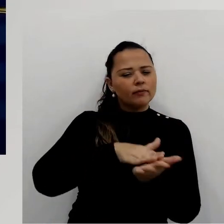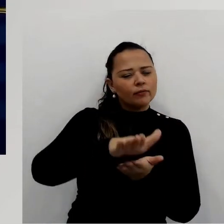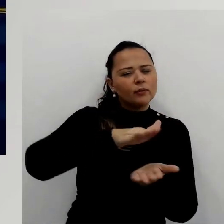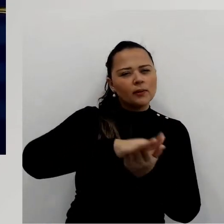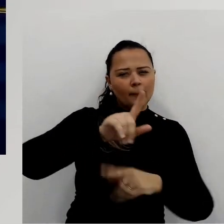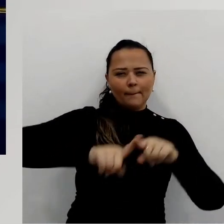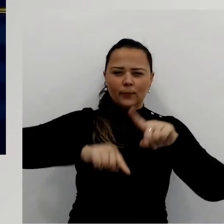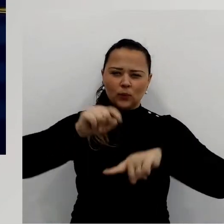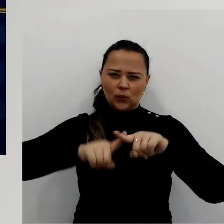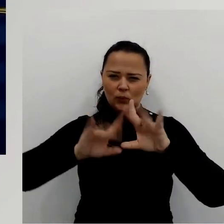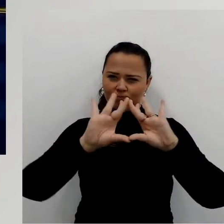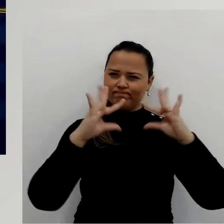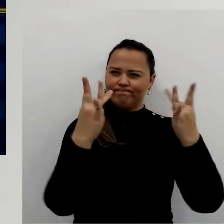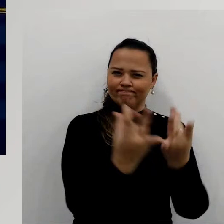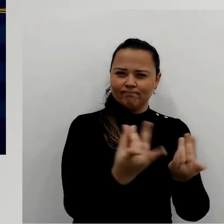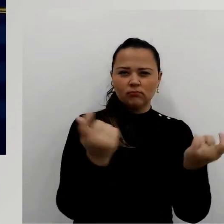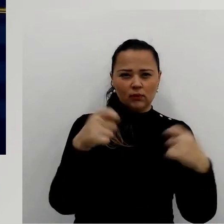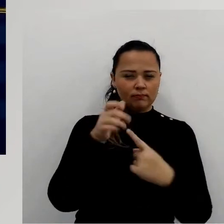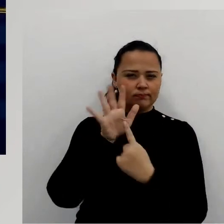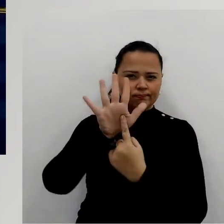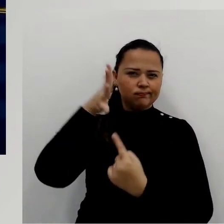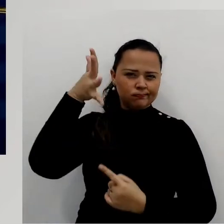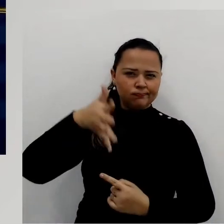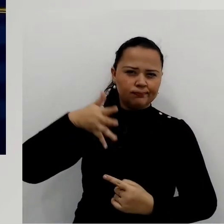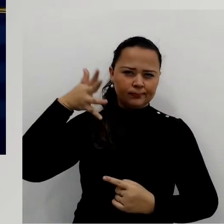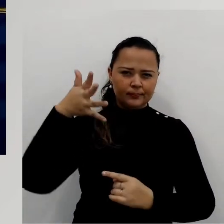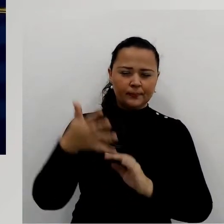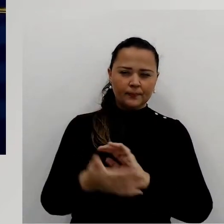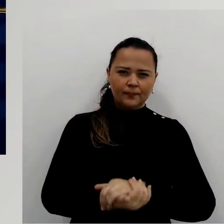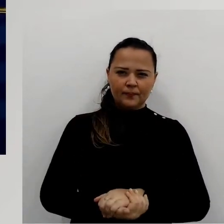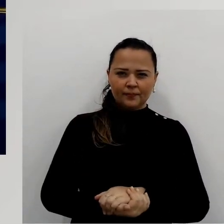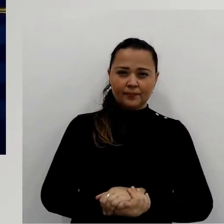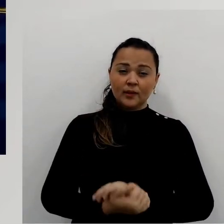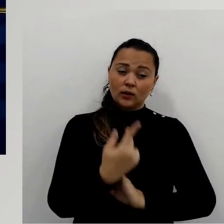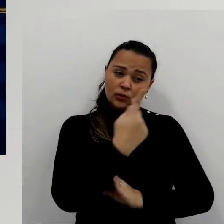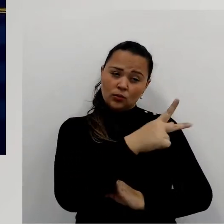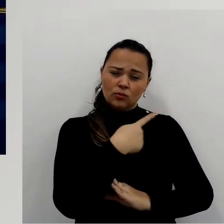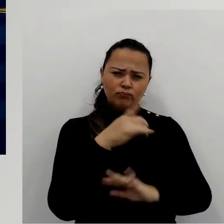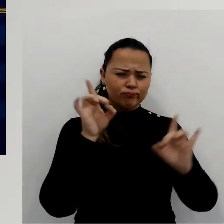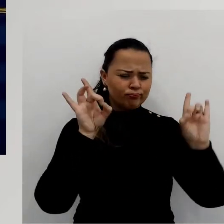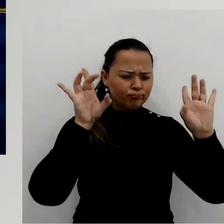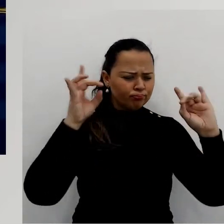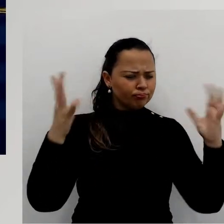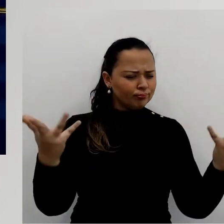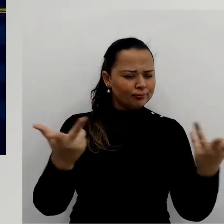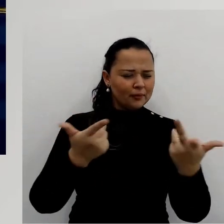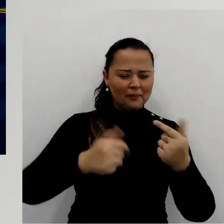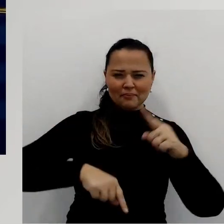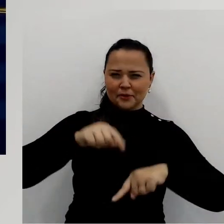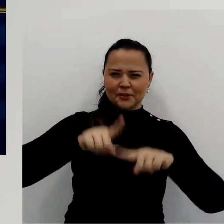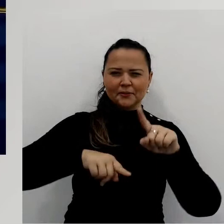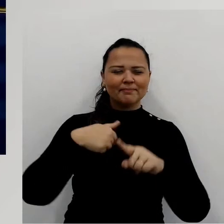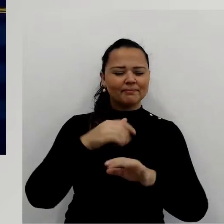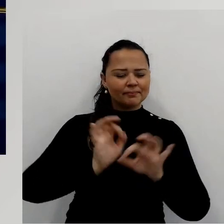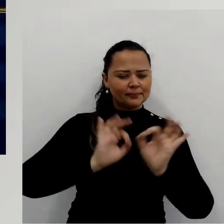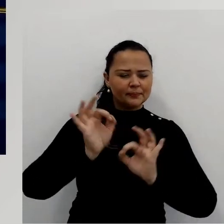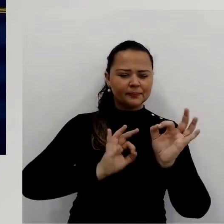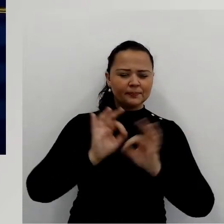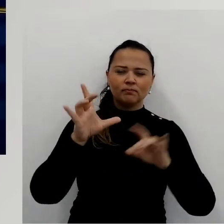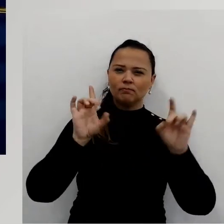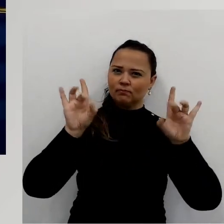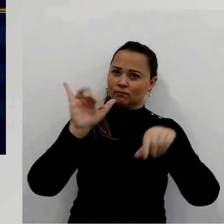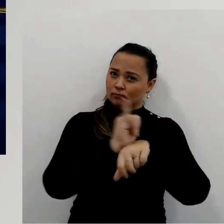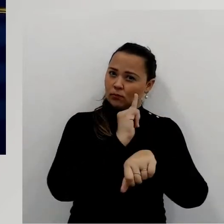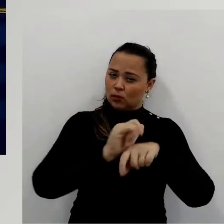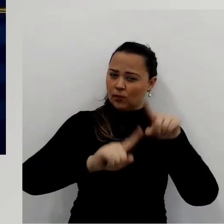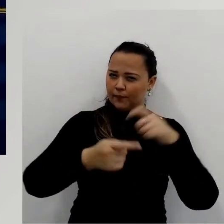embalagens e publicações. Sua expertise em otimização de produção, planejamento estratégico de negócios e